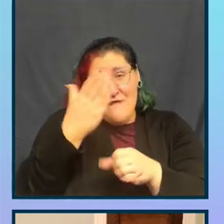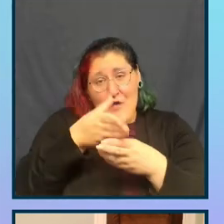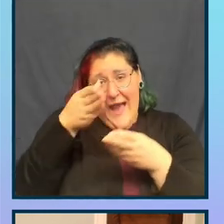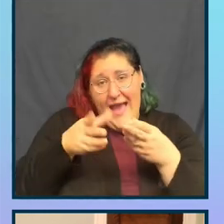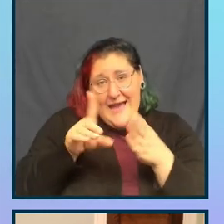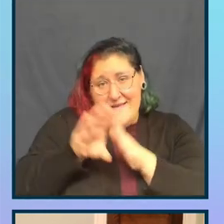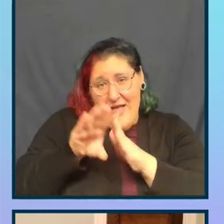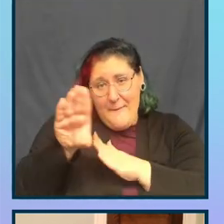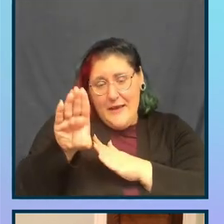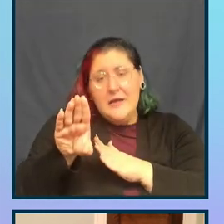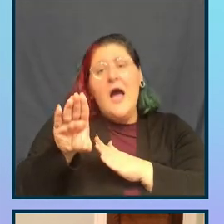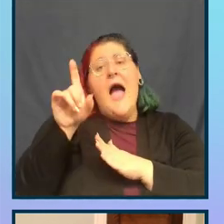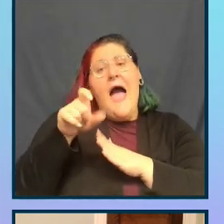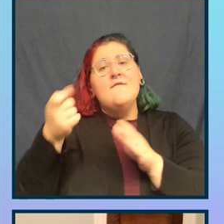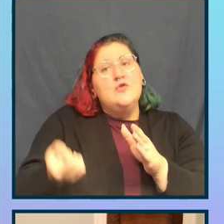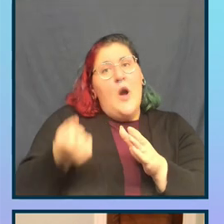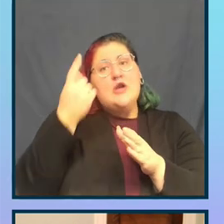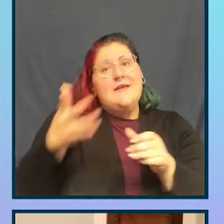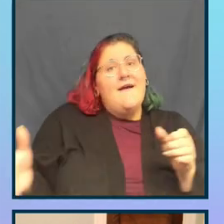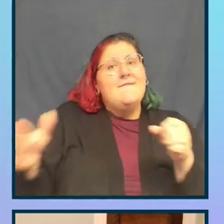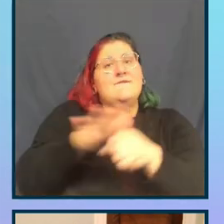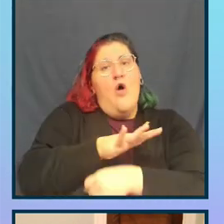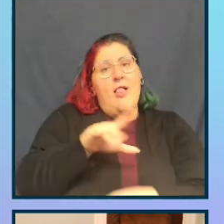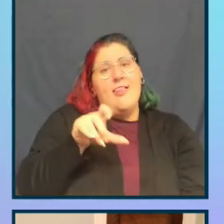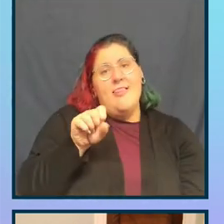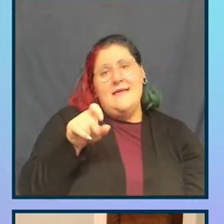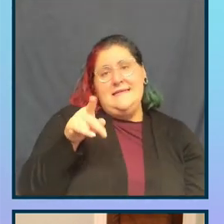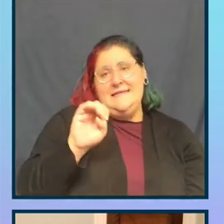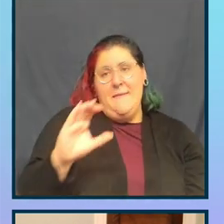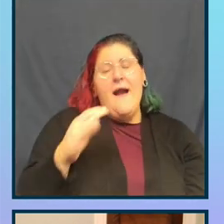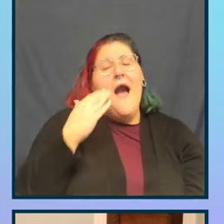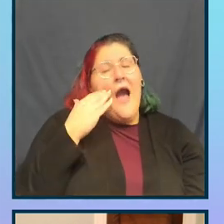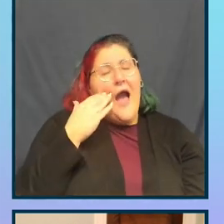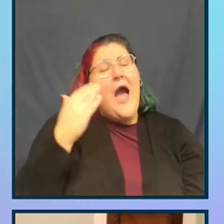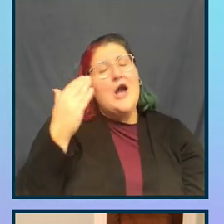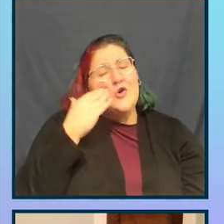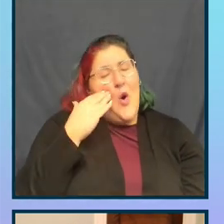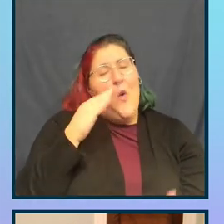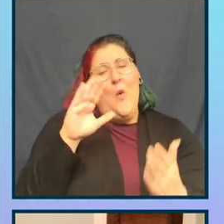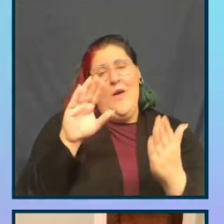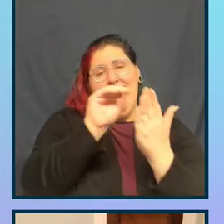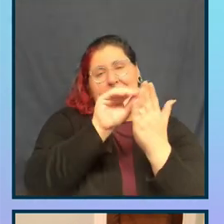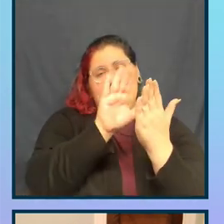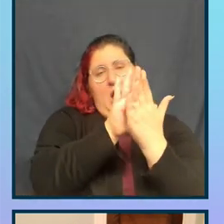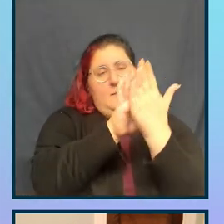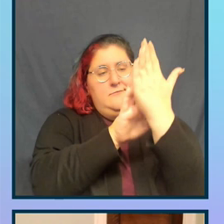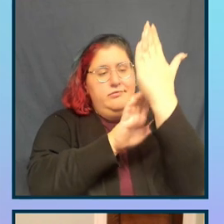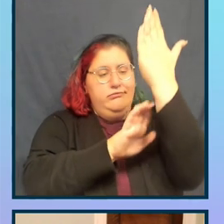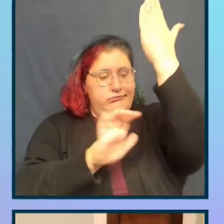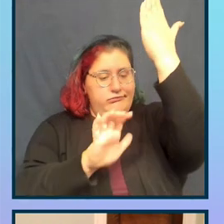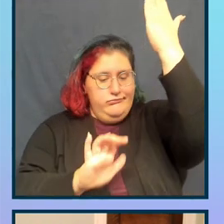it's a long document filled with lots of technical jargon, but the more you read it, the easier it will be to